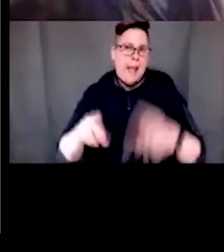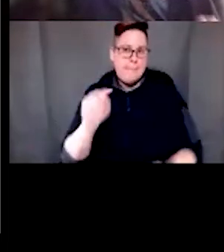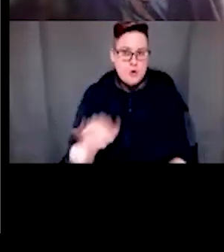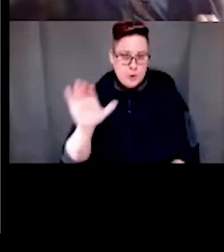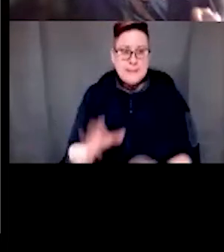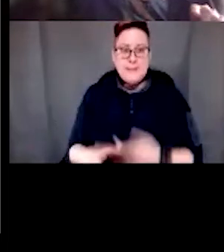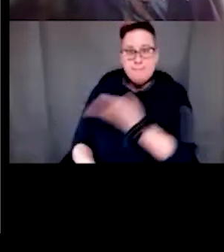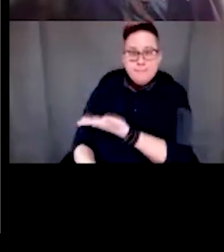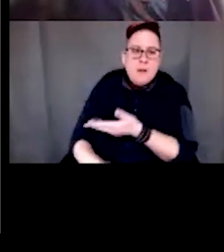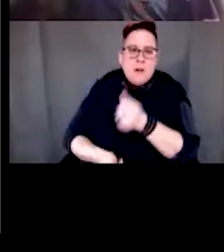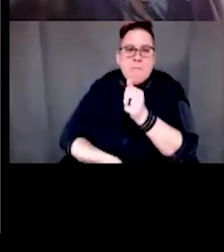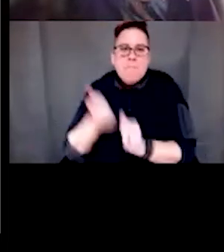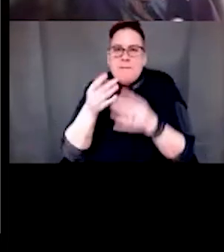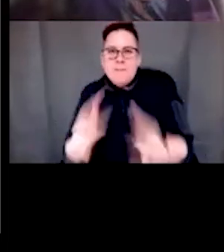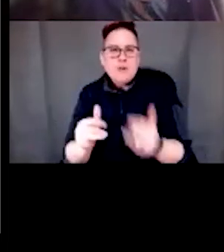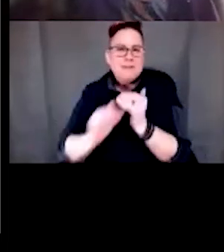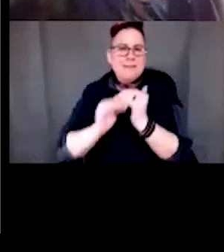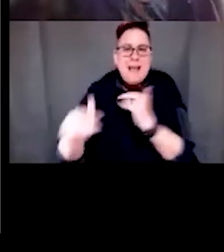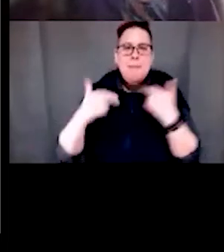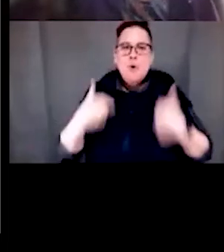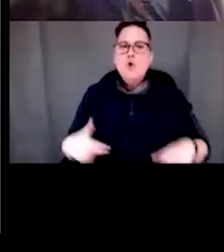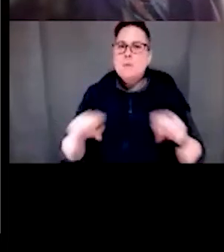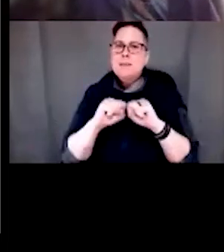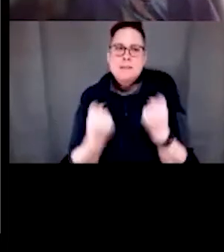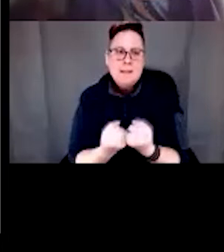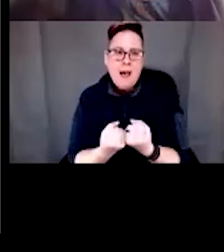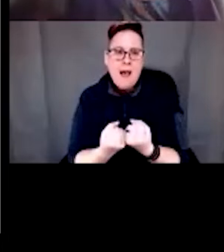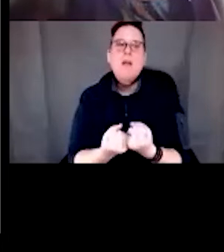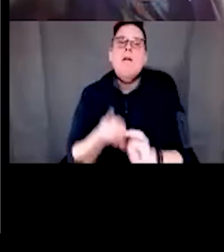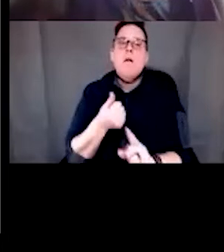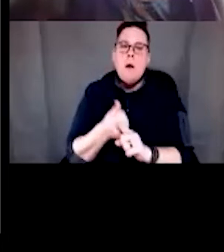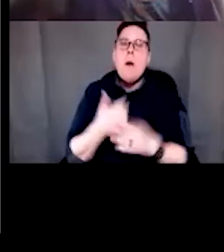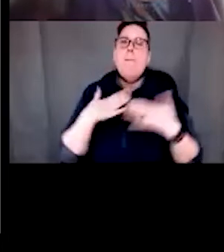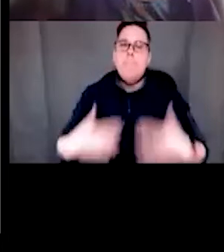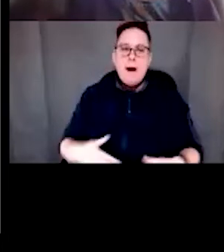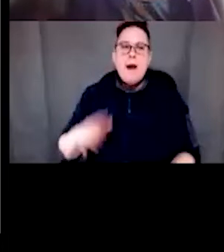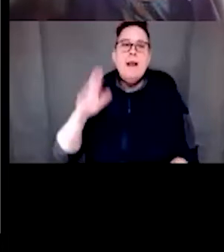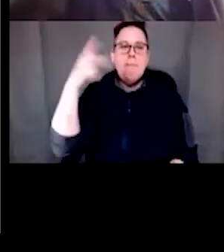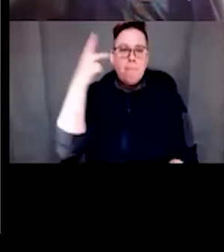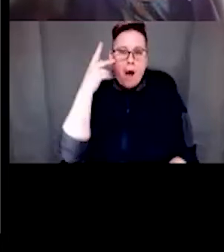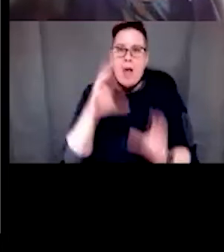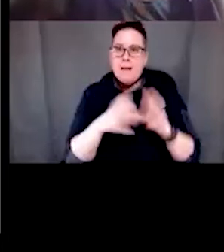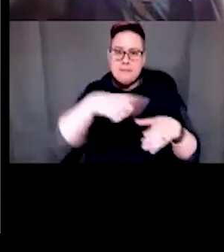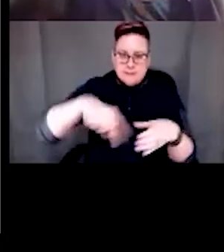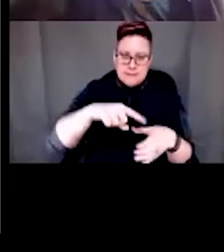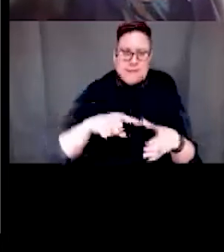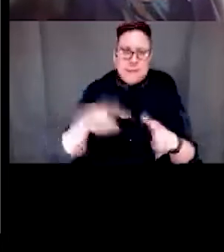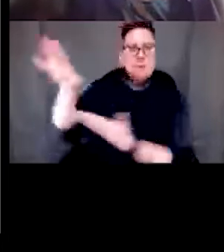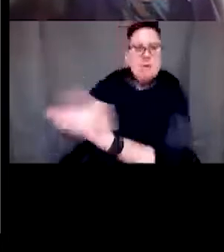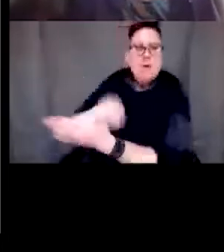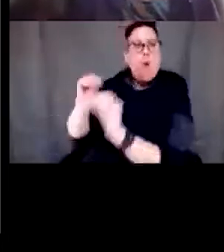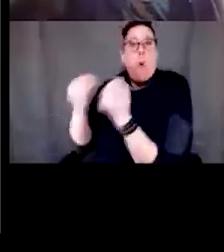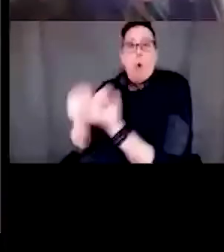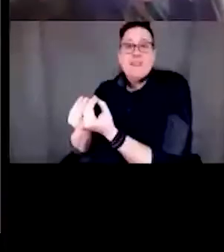the most efficient and stable human society would be a body politic modeled after the organization of